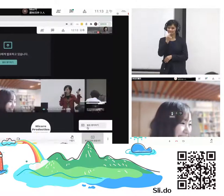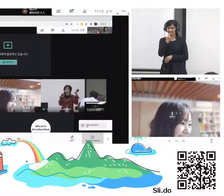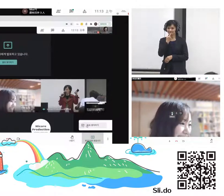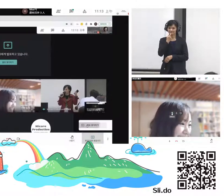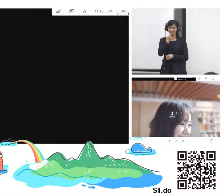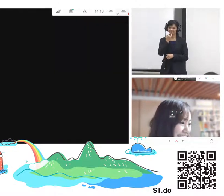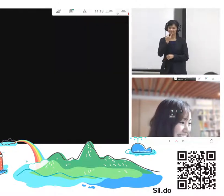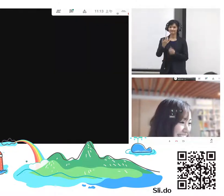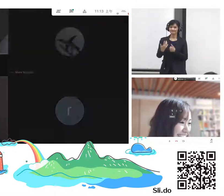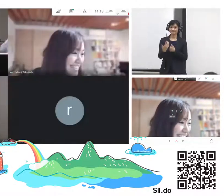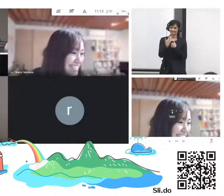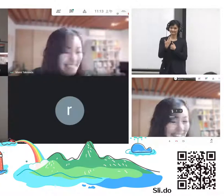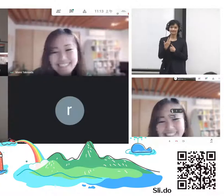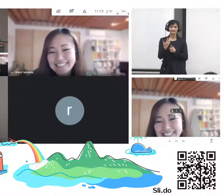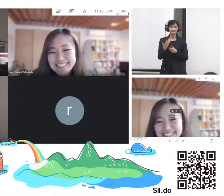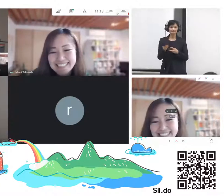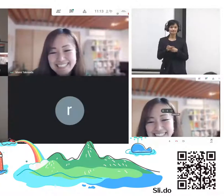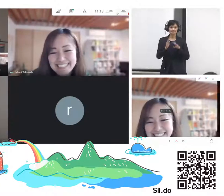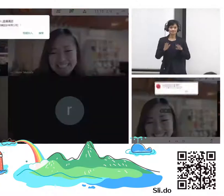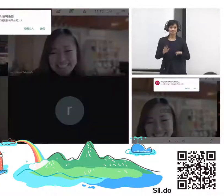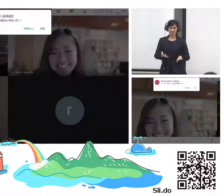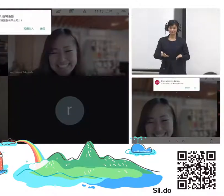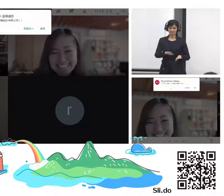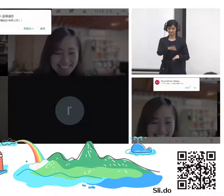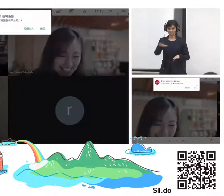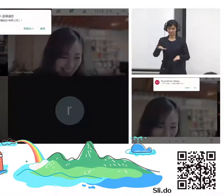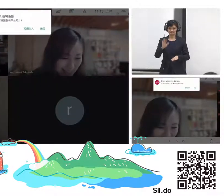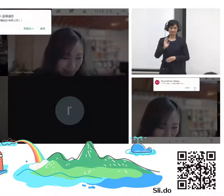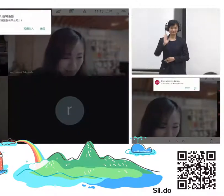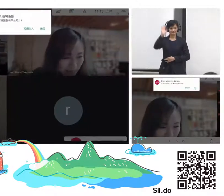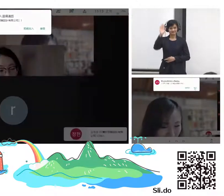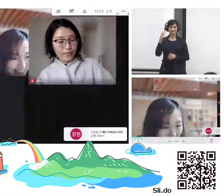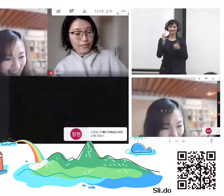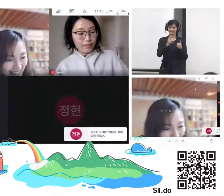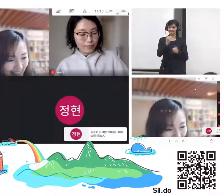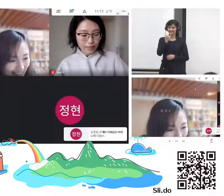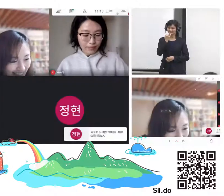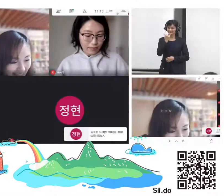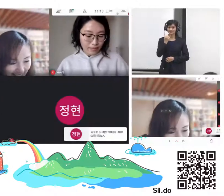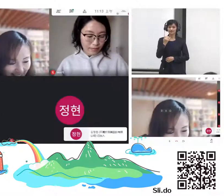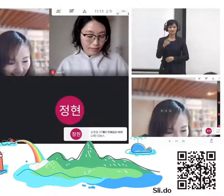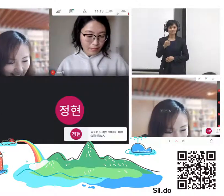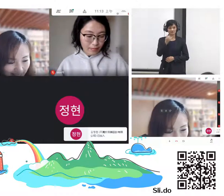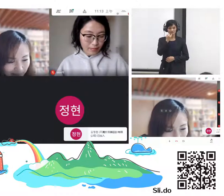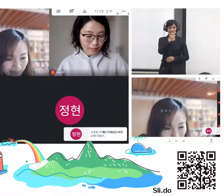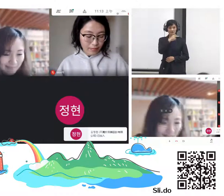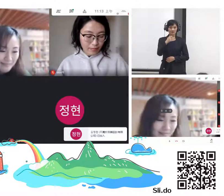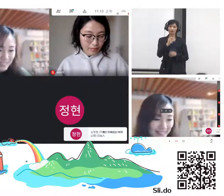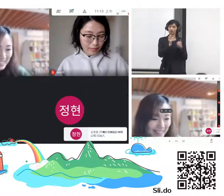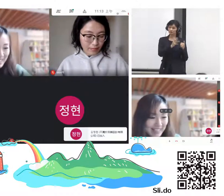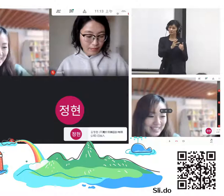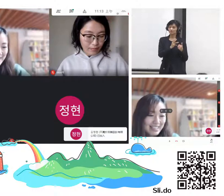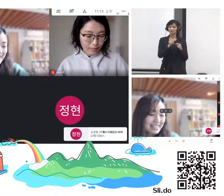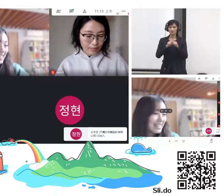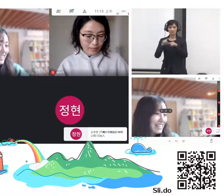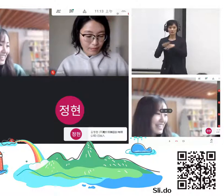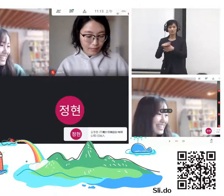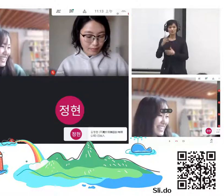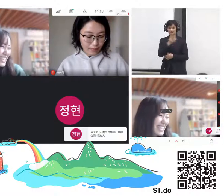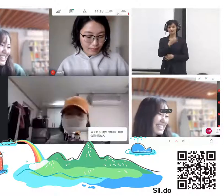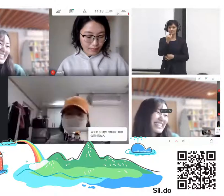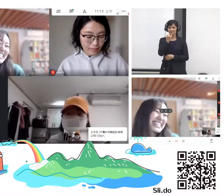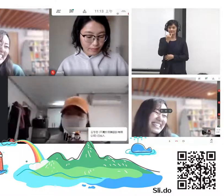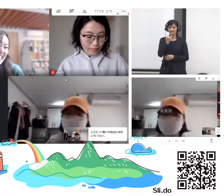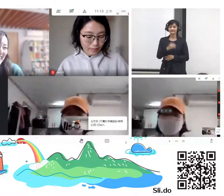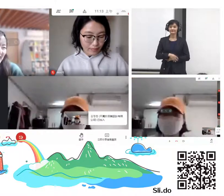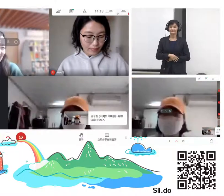are fine. And if it's possible, if you can speak English or ask in English, it'll be better. Sorry. And